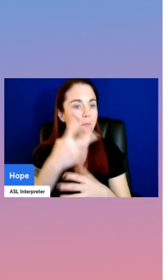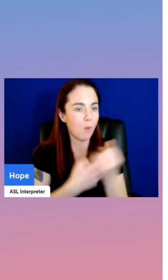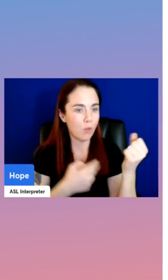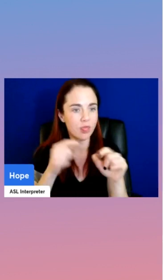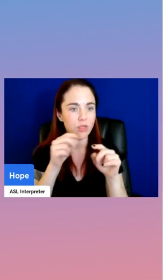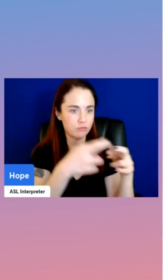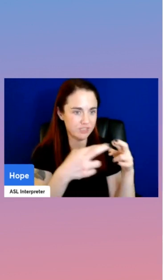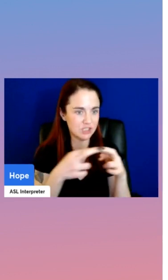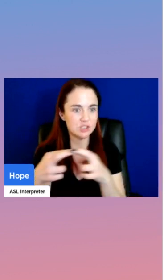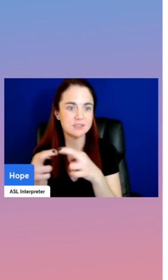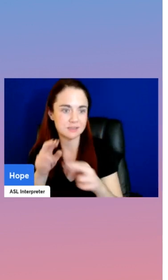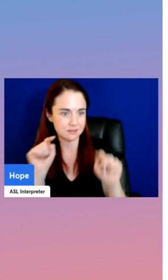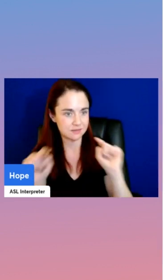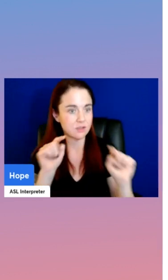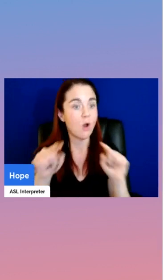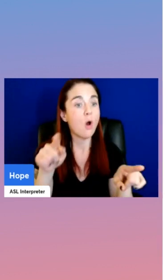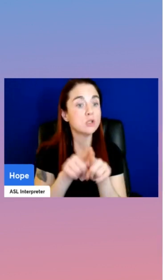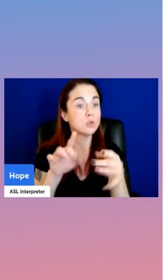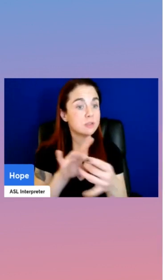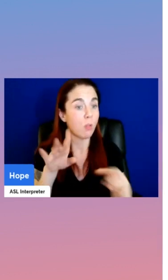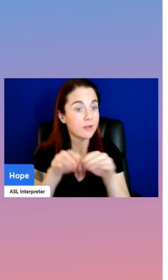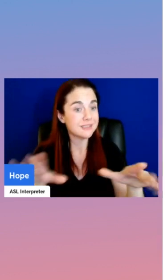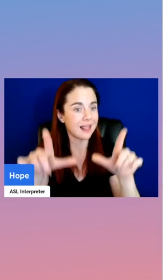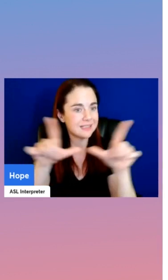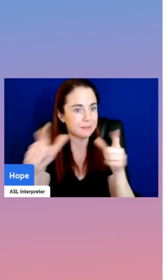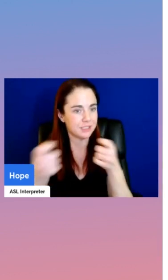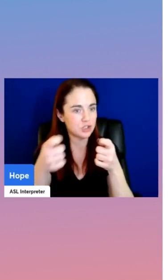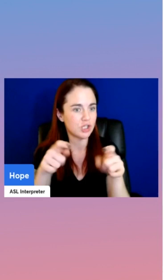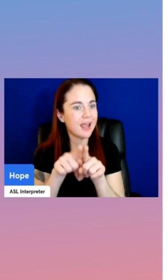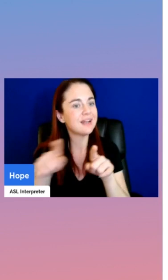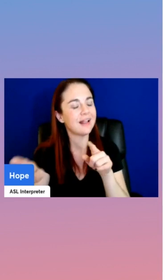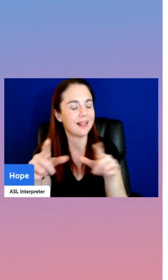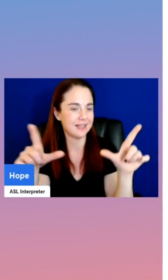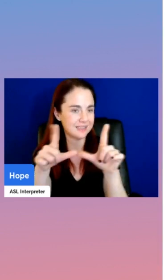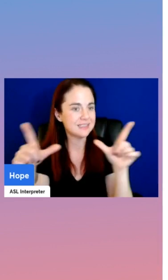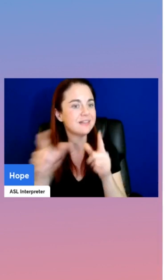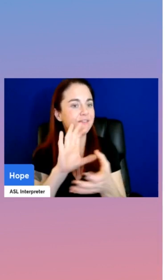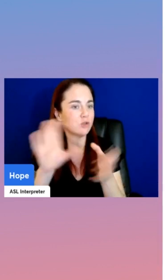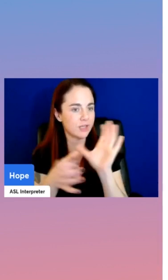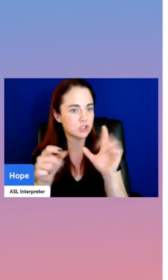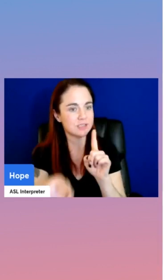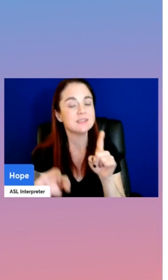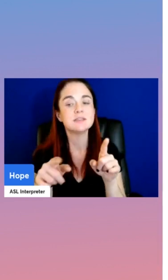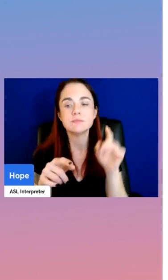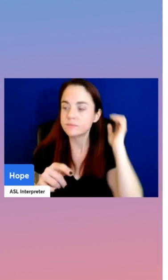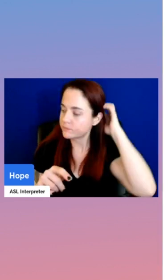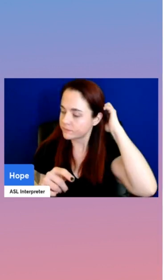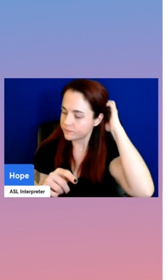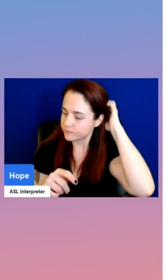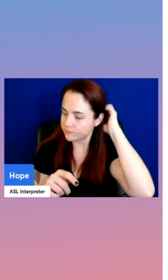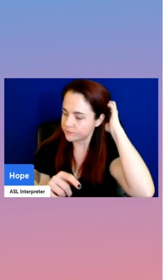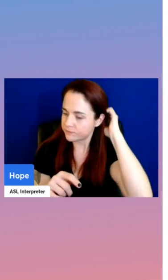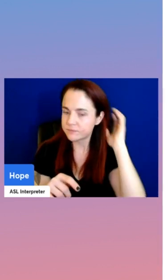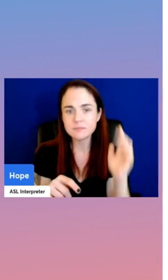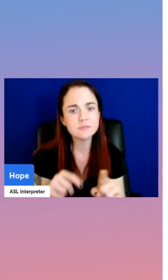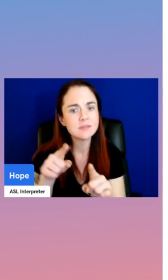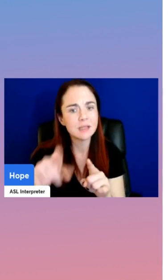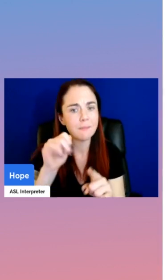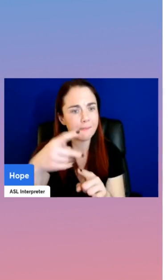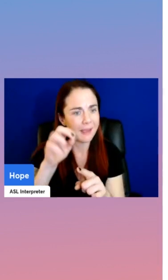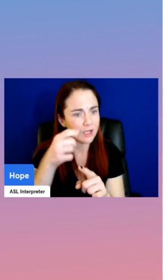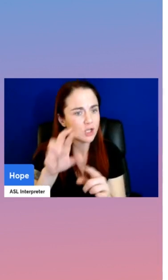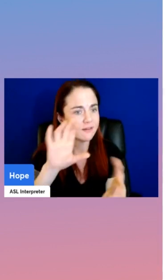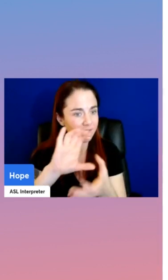and it also deploys AWS License Manager license configurations that I map also into inside my my Packer configurations to be able